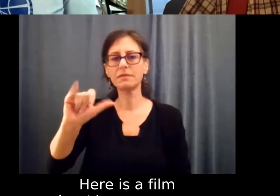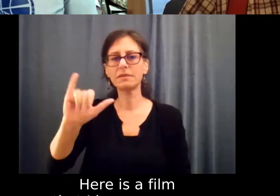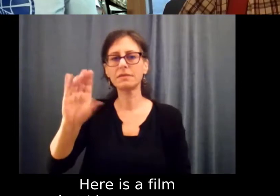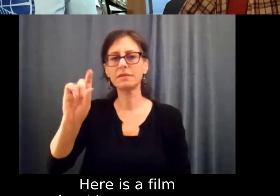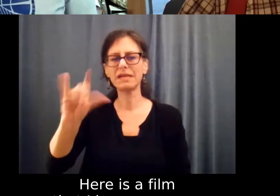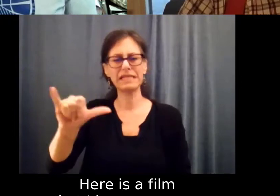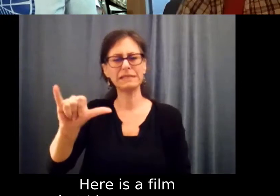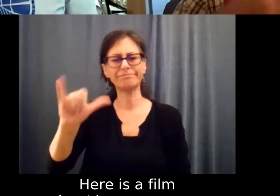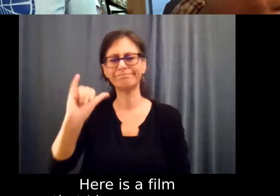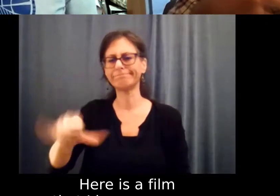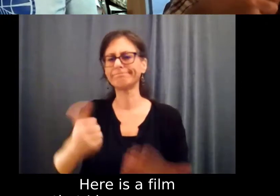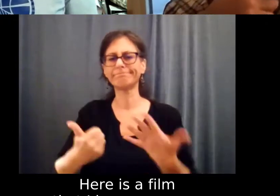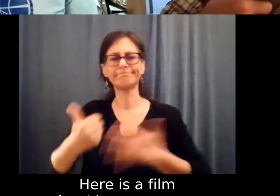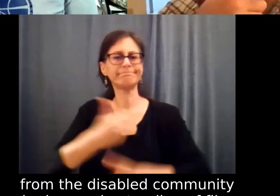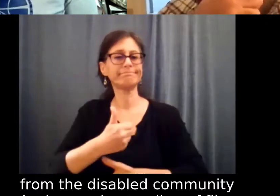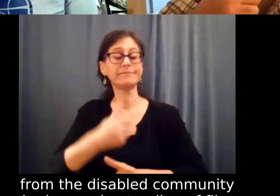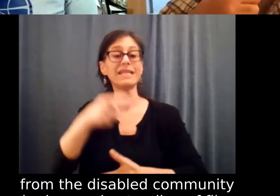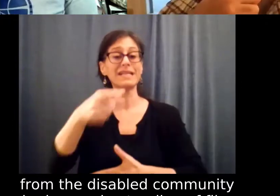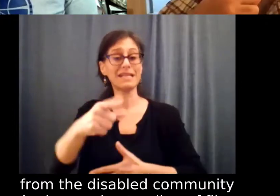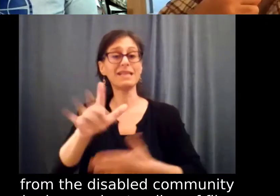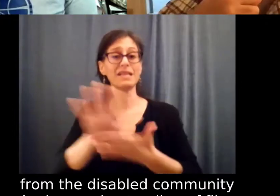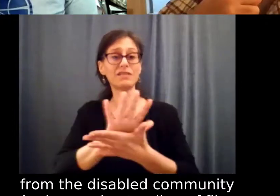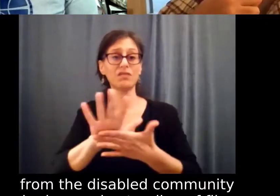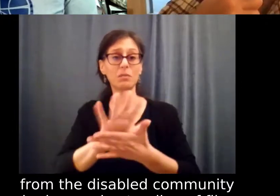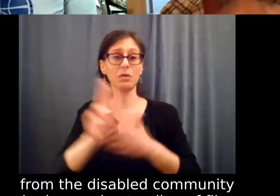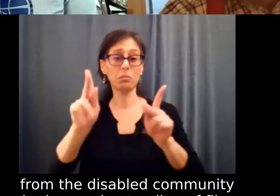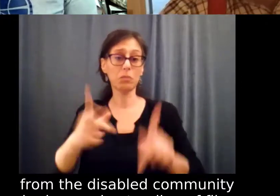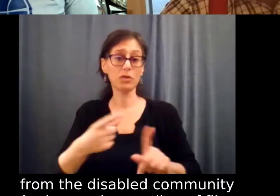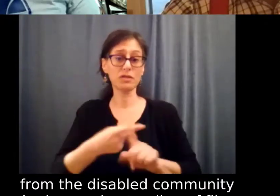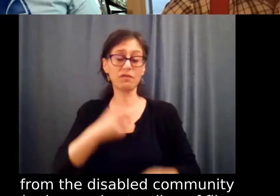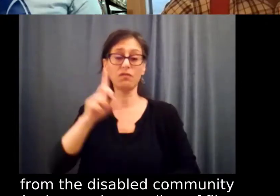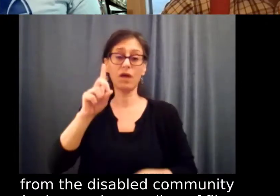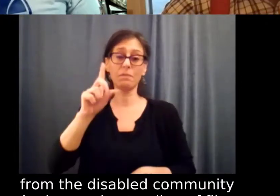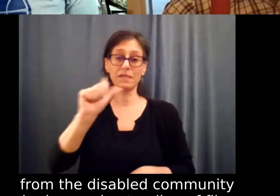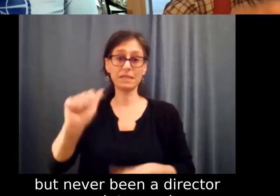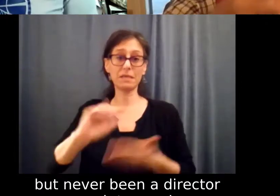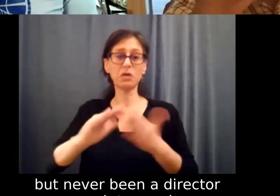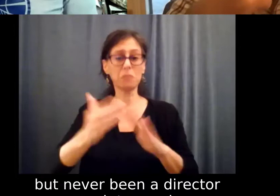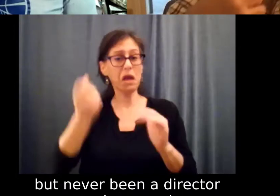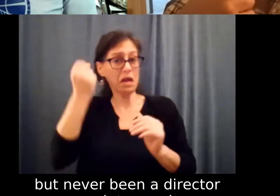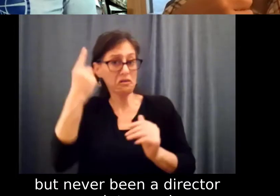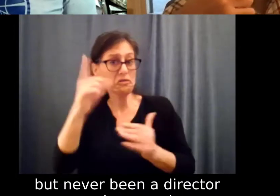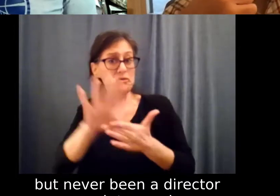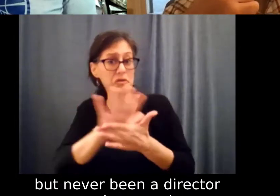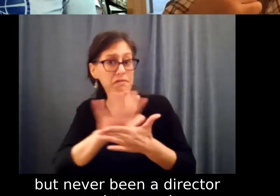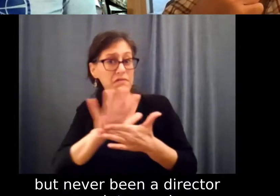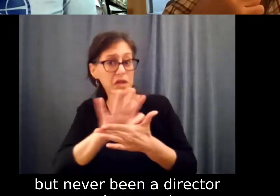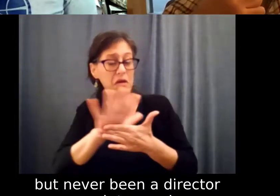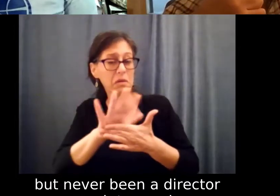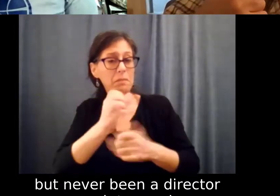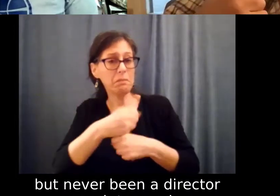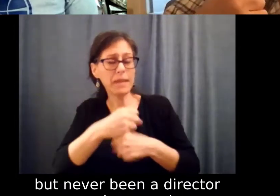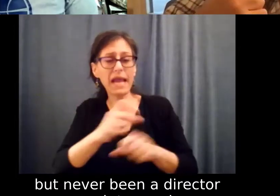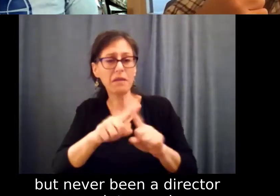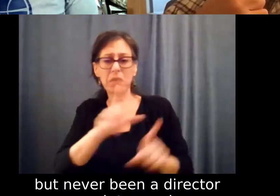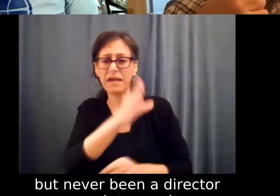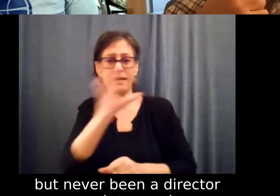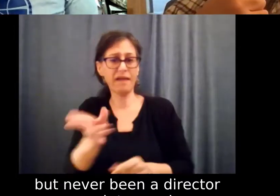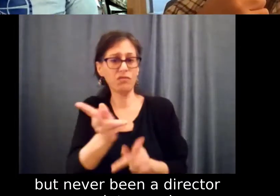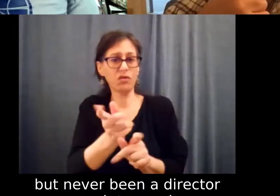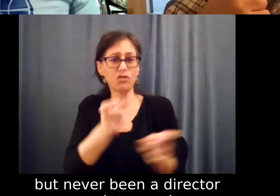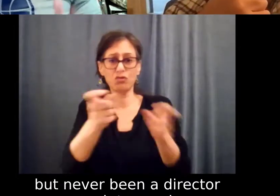film that I, as someone for the disabled community, had an understanding of film, but had never like been a director or